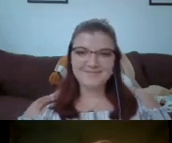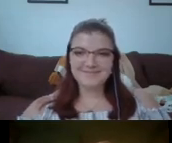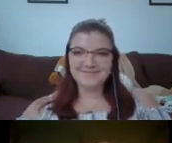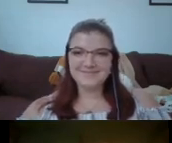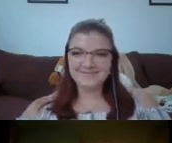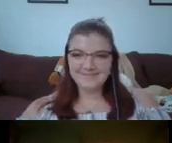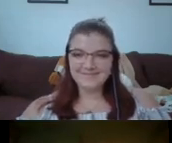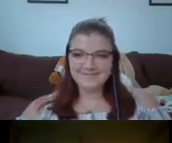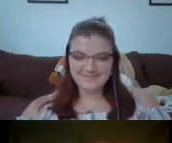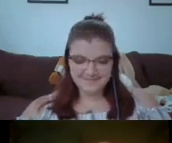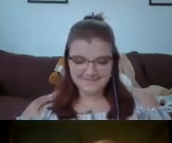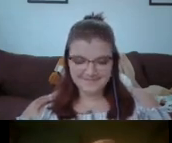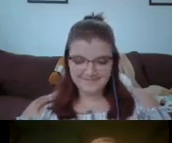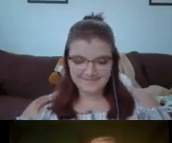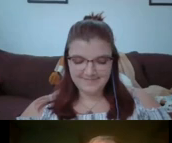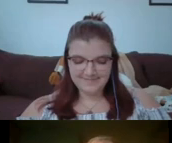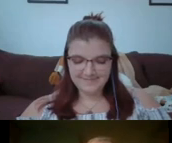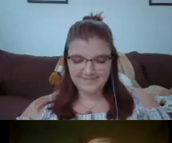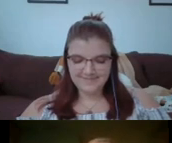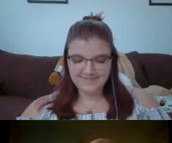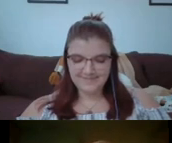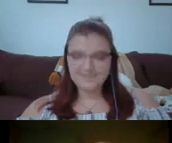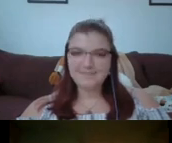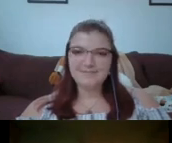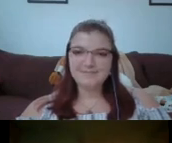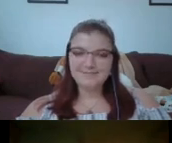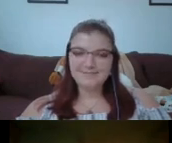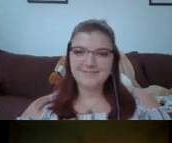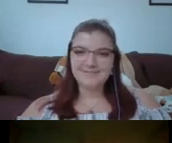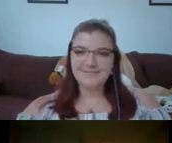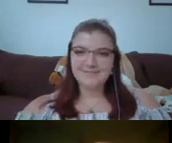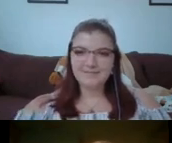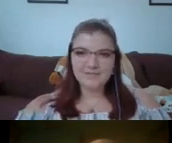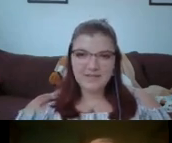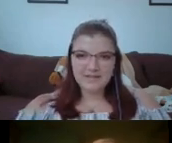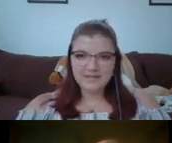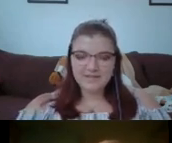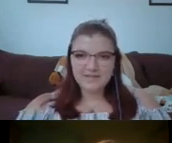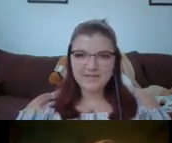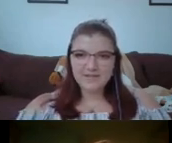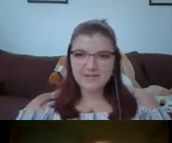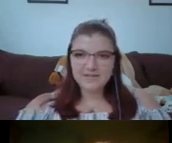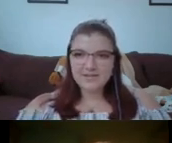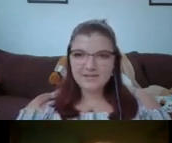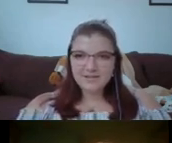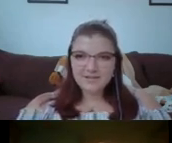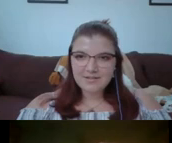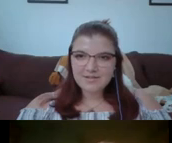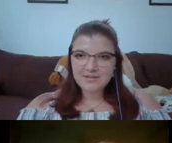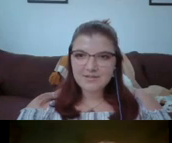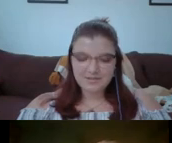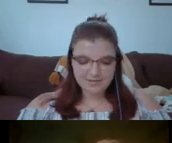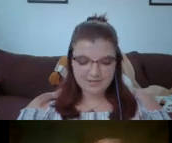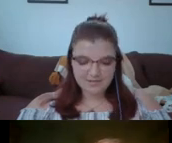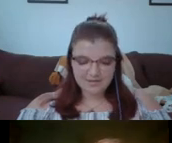students coming out of the new community colleges, urban working class, African-American